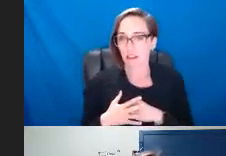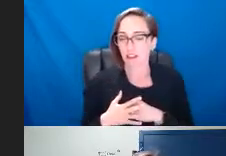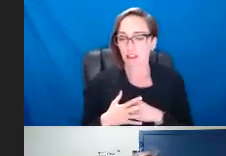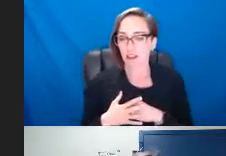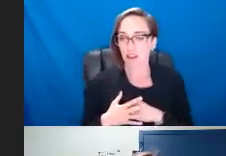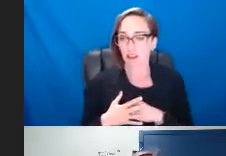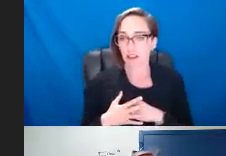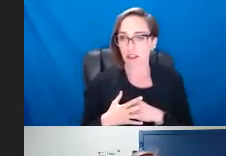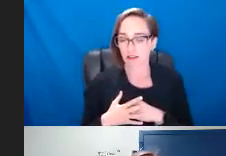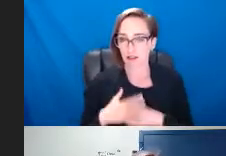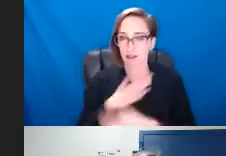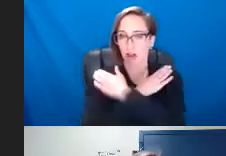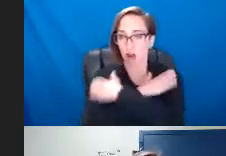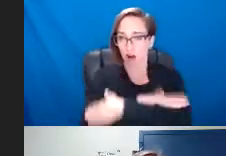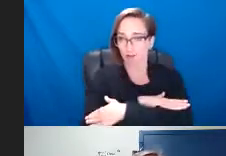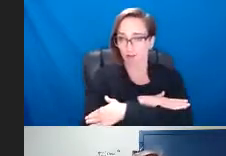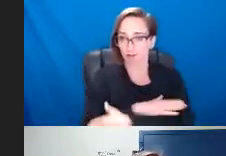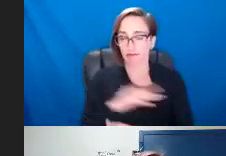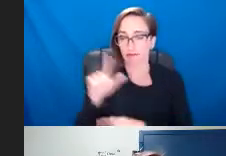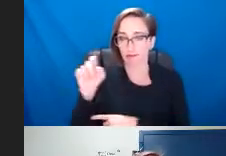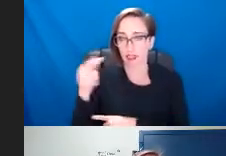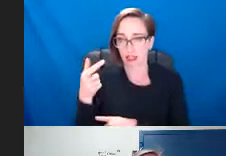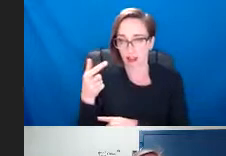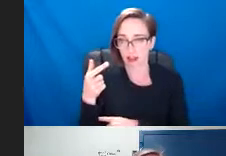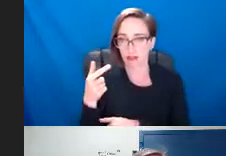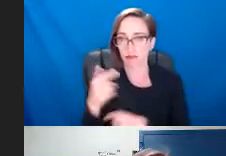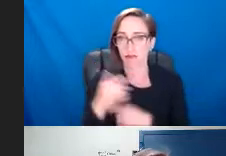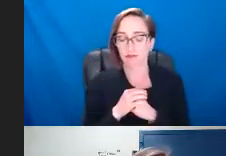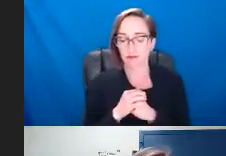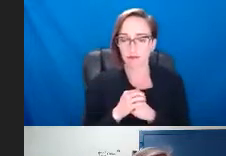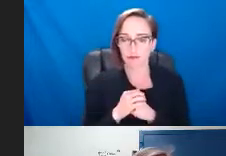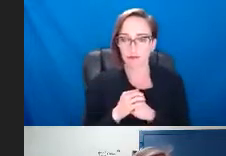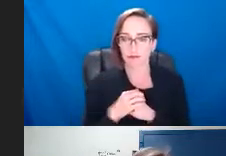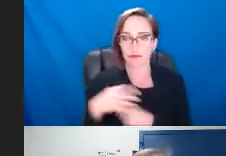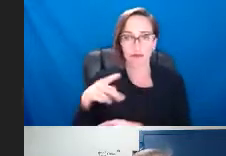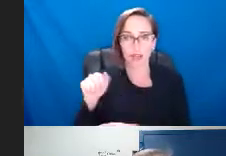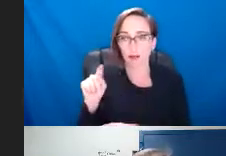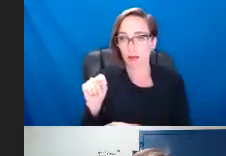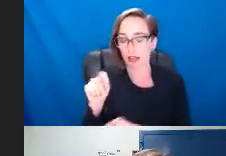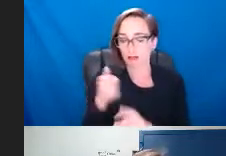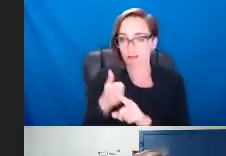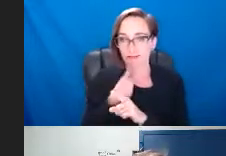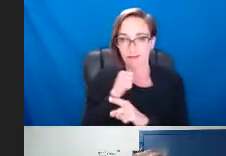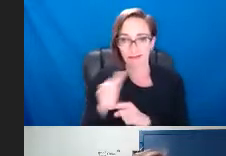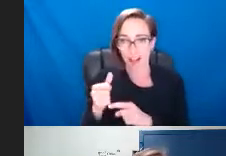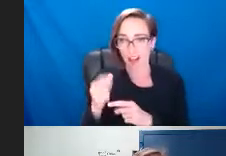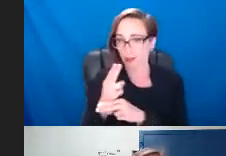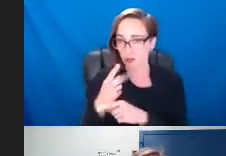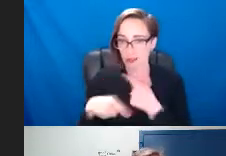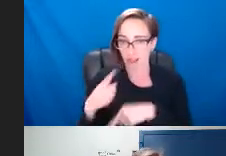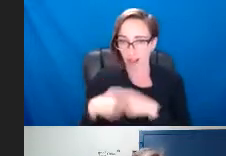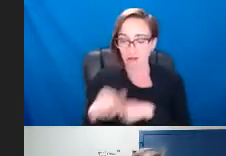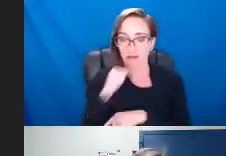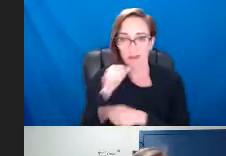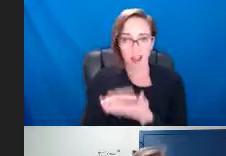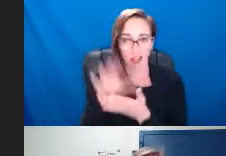on the arms, on the legs. And Pat is not a sign language user and did not learn sign language,